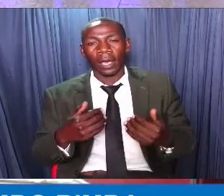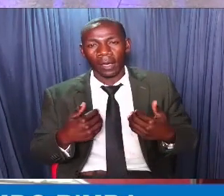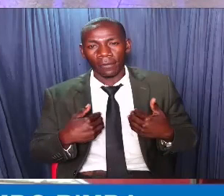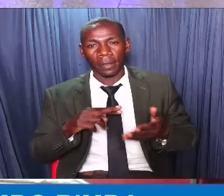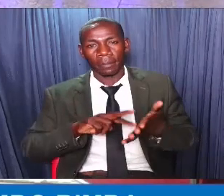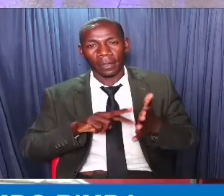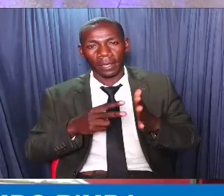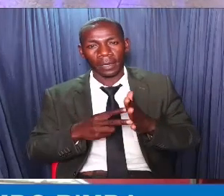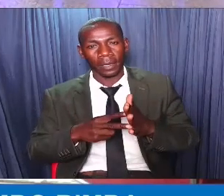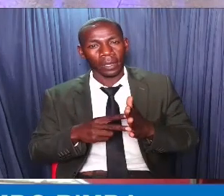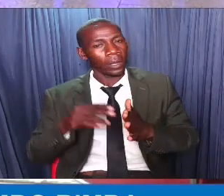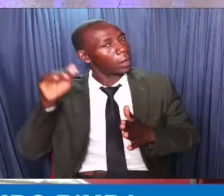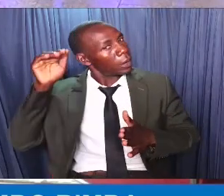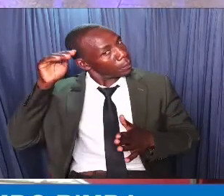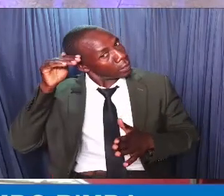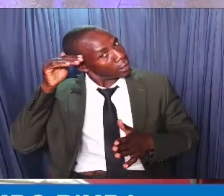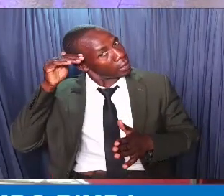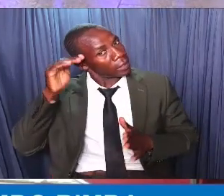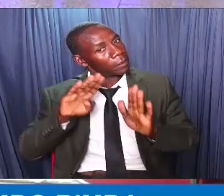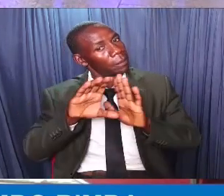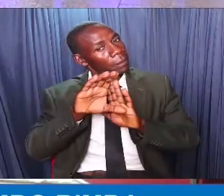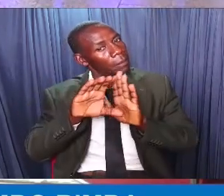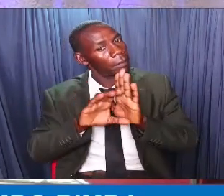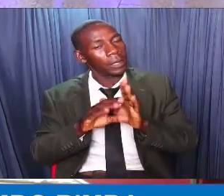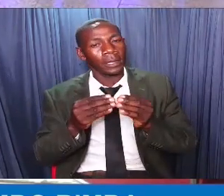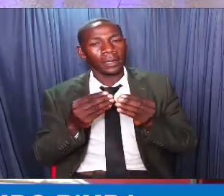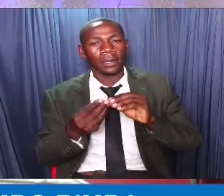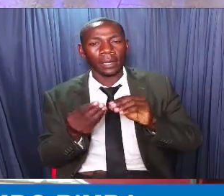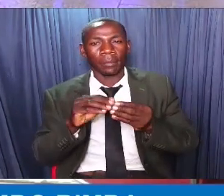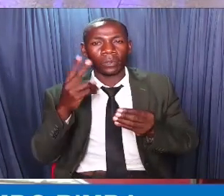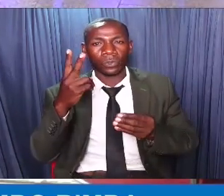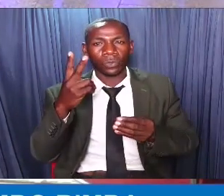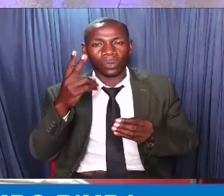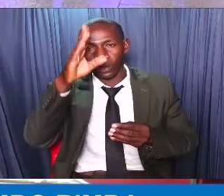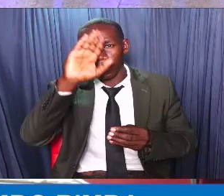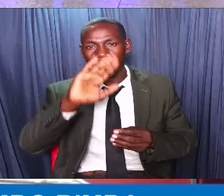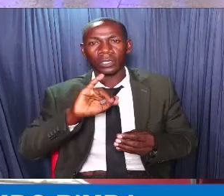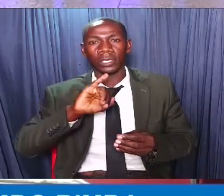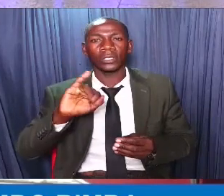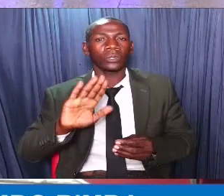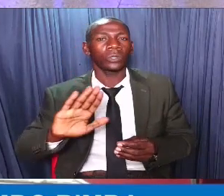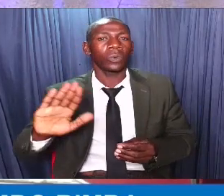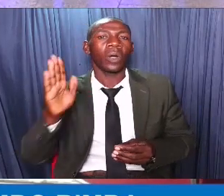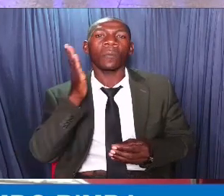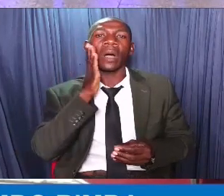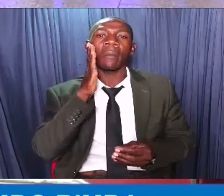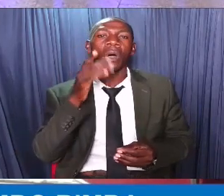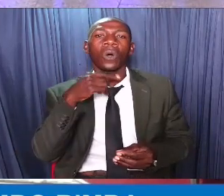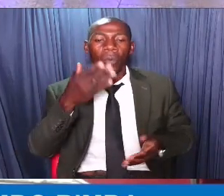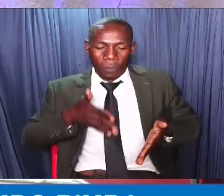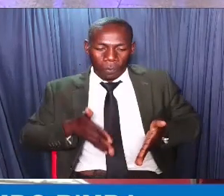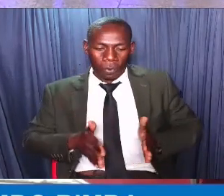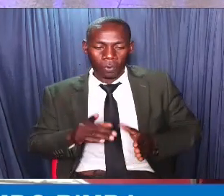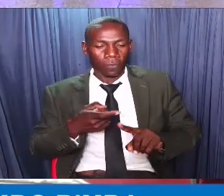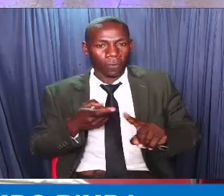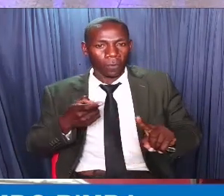him is. Kutii maagizo yake. Obeying his statutes. Mungu wa pili. The second God. Mamako. Your mother. Aliyekuzaa. Who begat you.